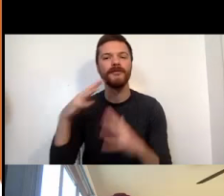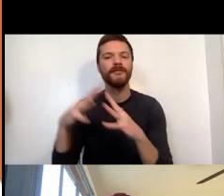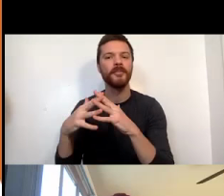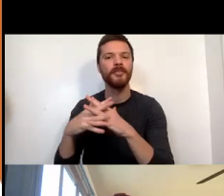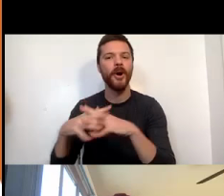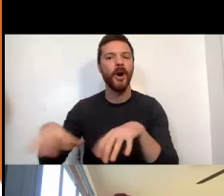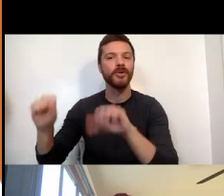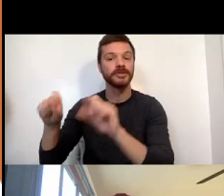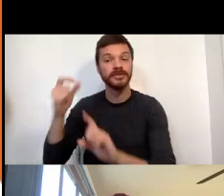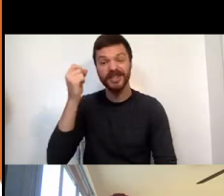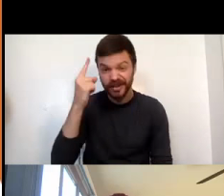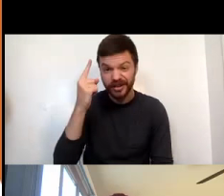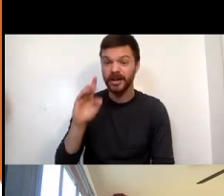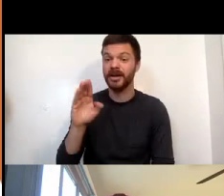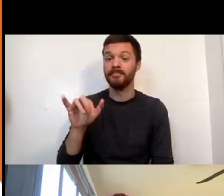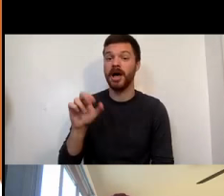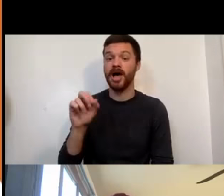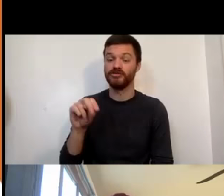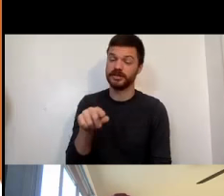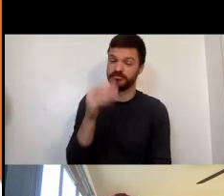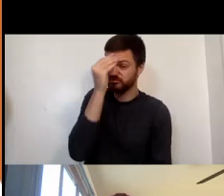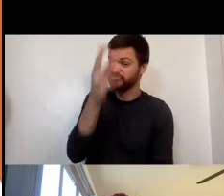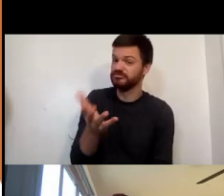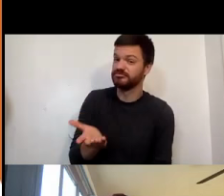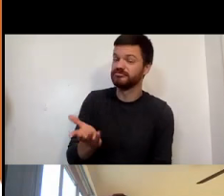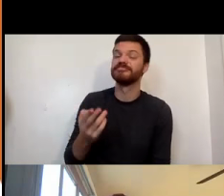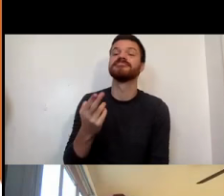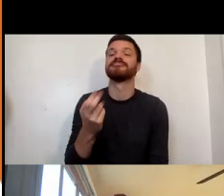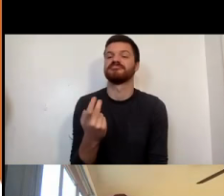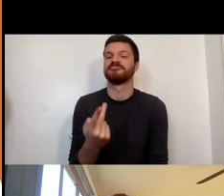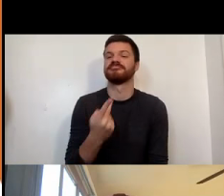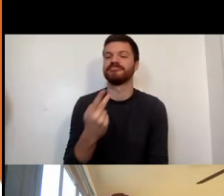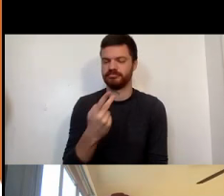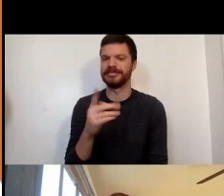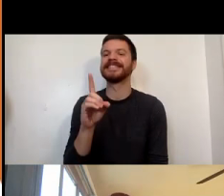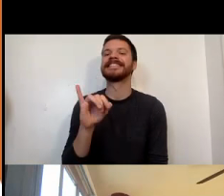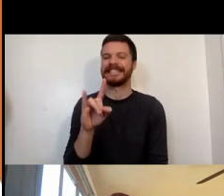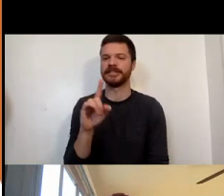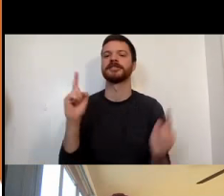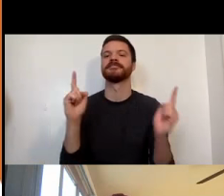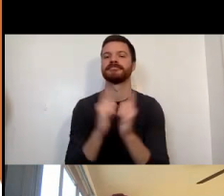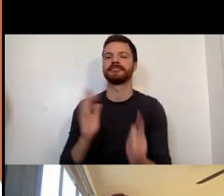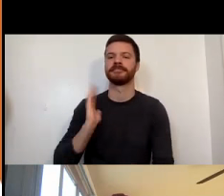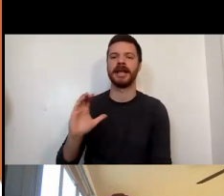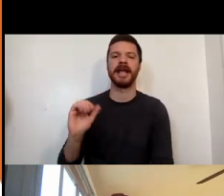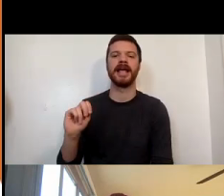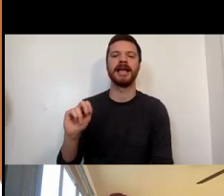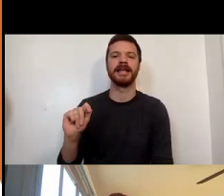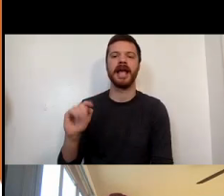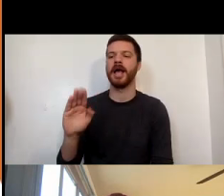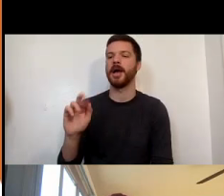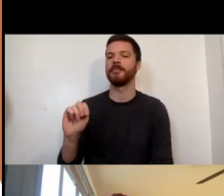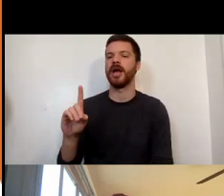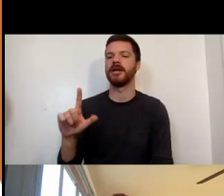thing you might not know about Byron is that he and I had crossed paths before at Camp Randall Stadium, which is